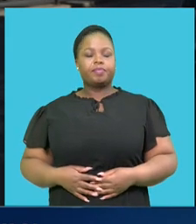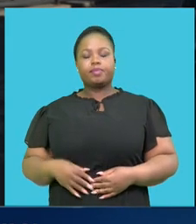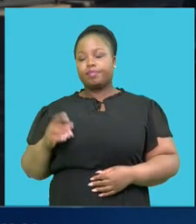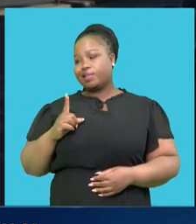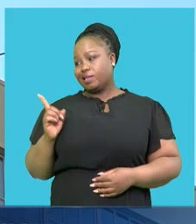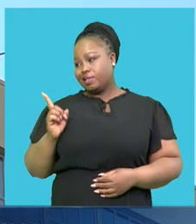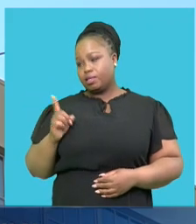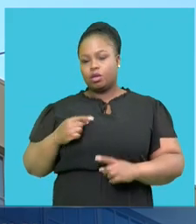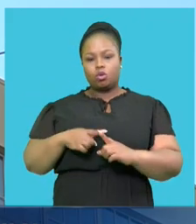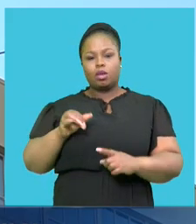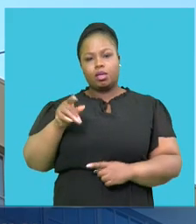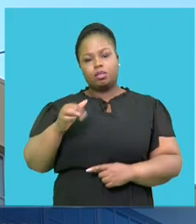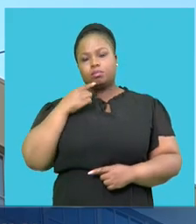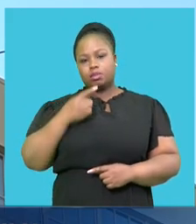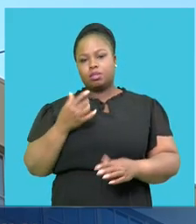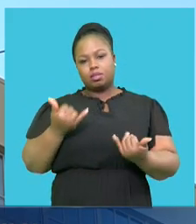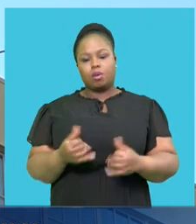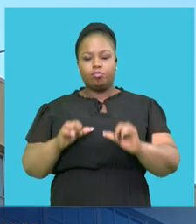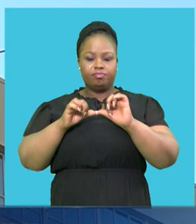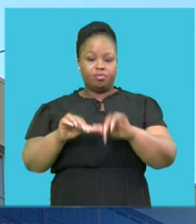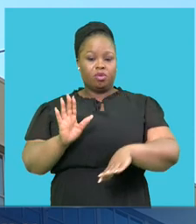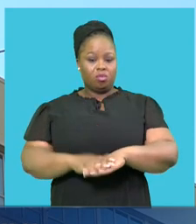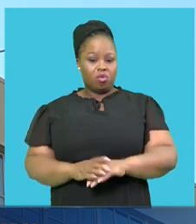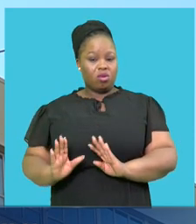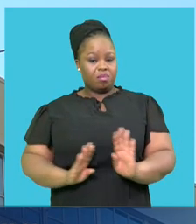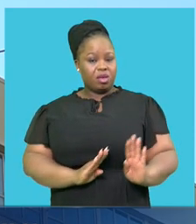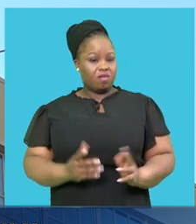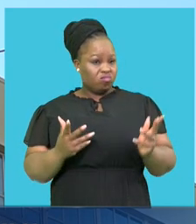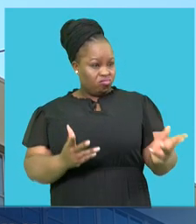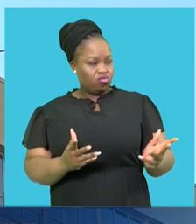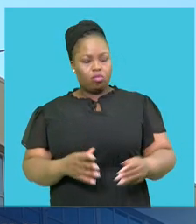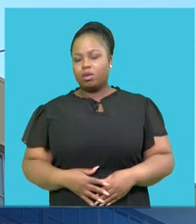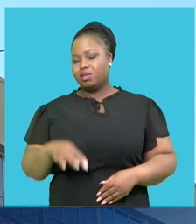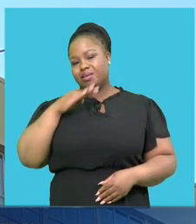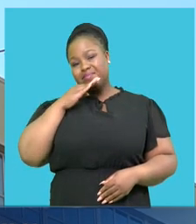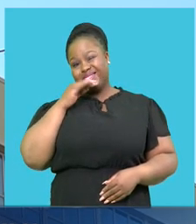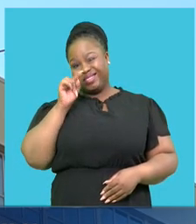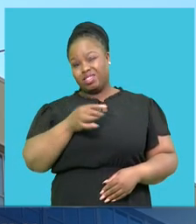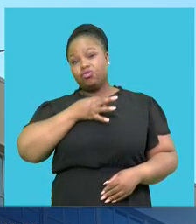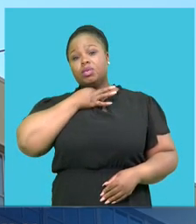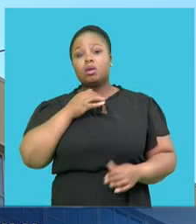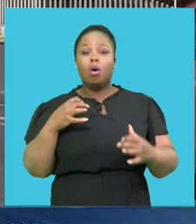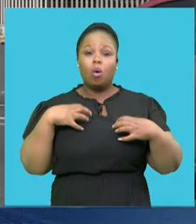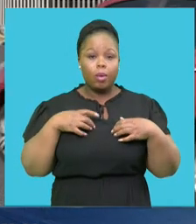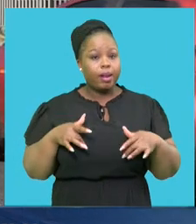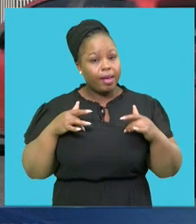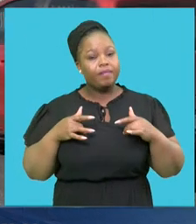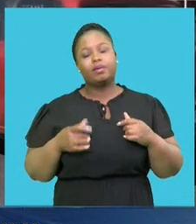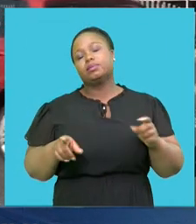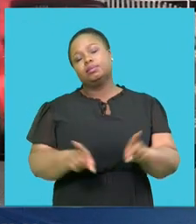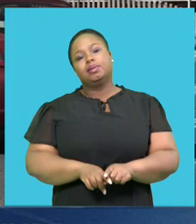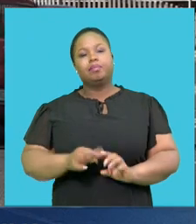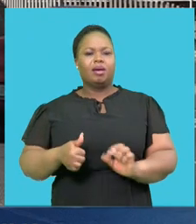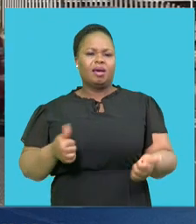se-JMPD uXolani Fihla sithi ukuqhubeka kwale ndlela yokuziphatha ayikuko kuphela nje ukubeka iimpilo zabantu